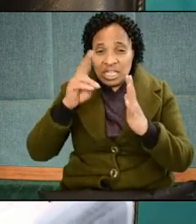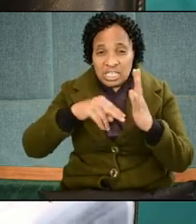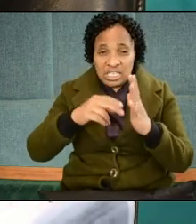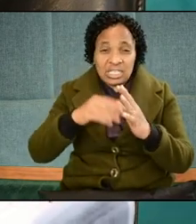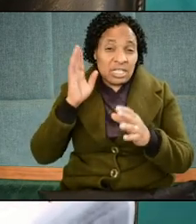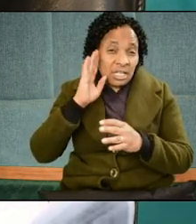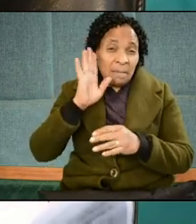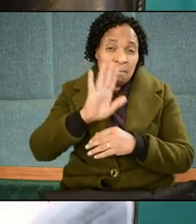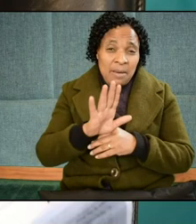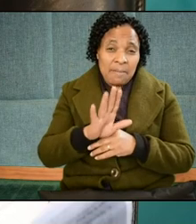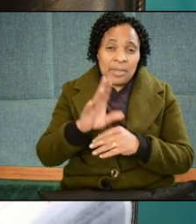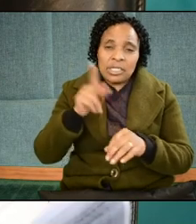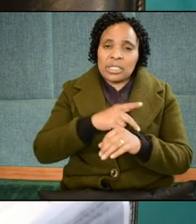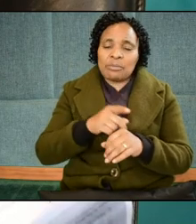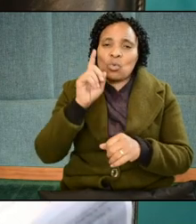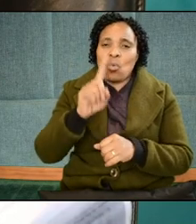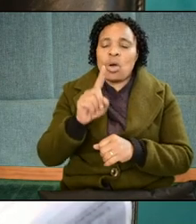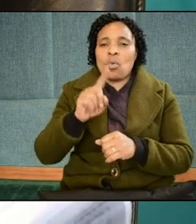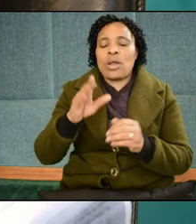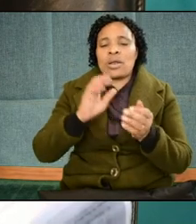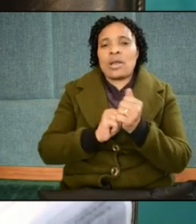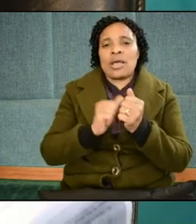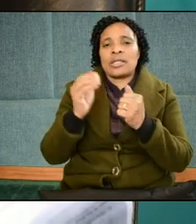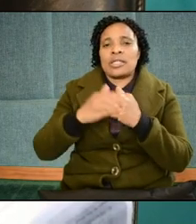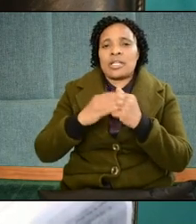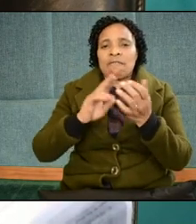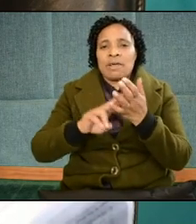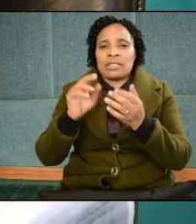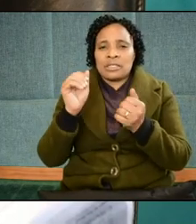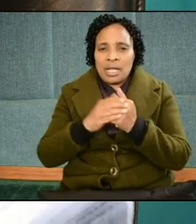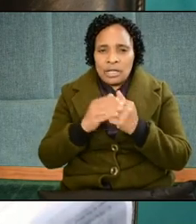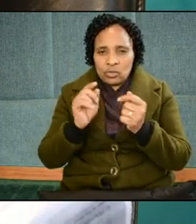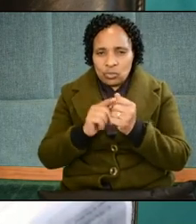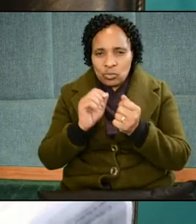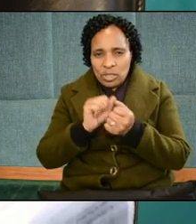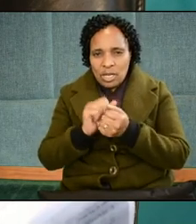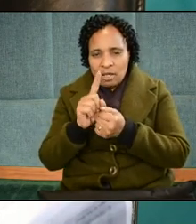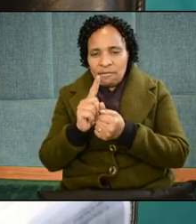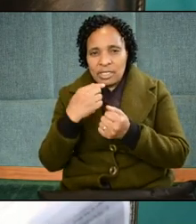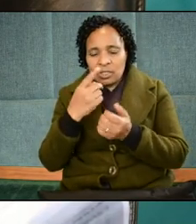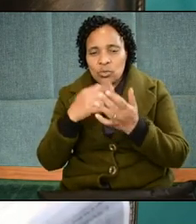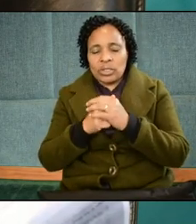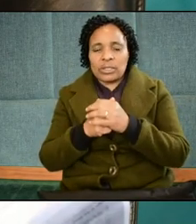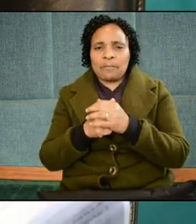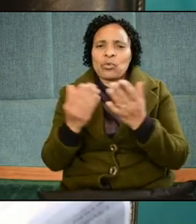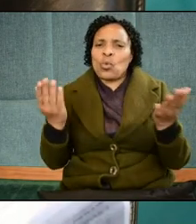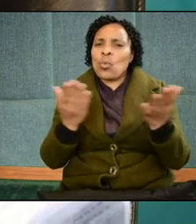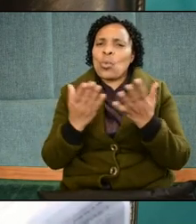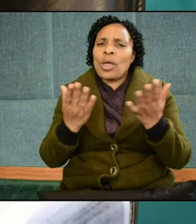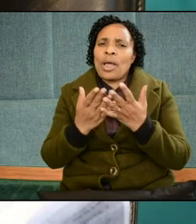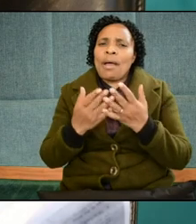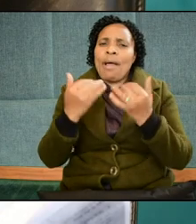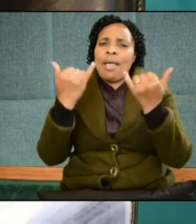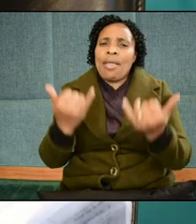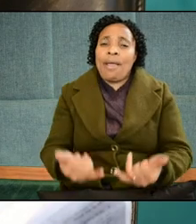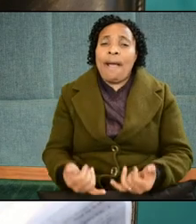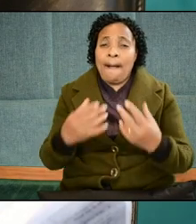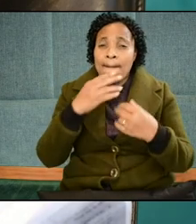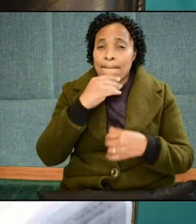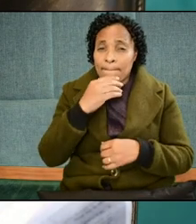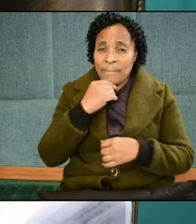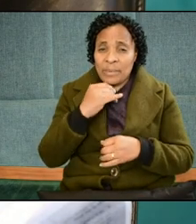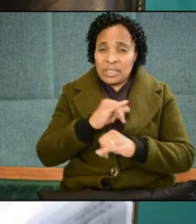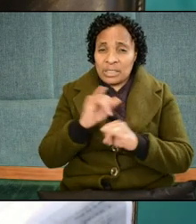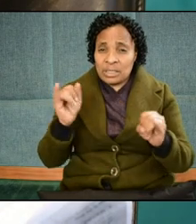hearing. Psalms 119, verse 9 to 11. And it says, Wherewithal shall a young man cleanse